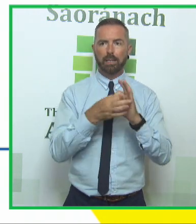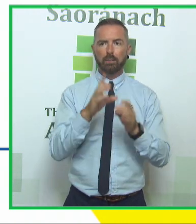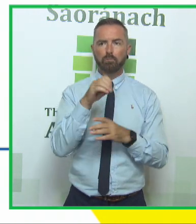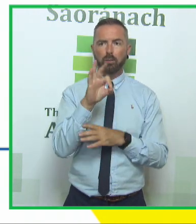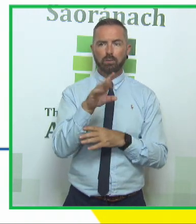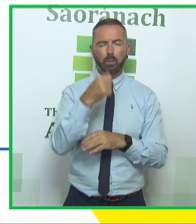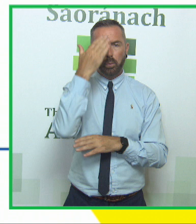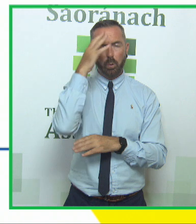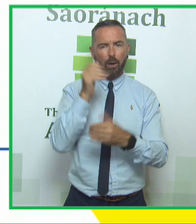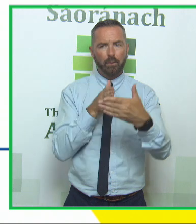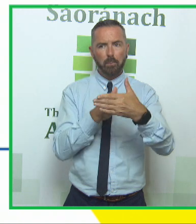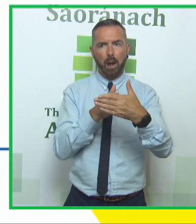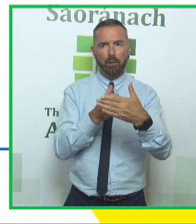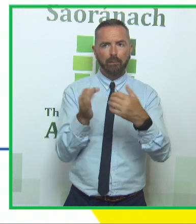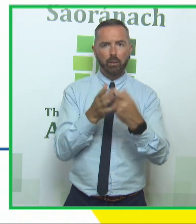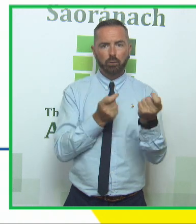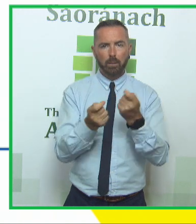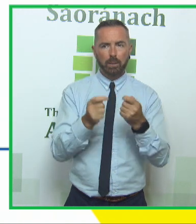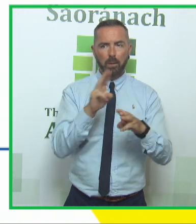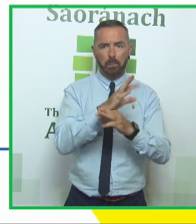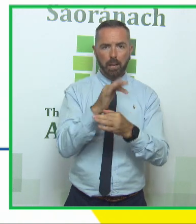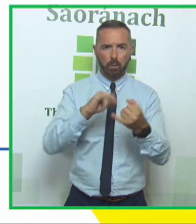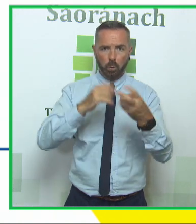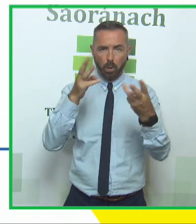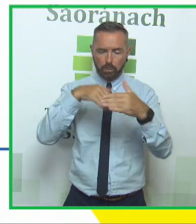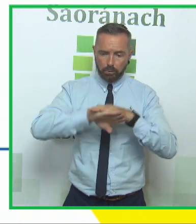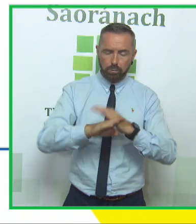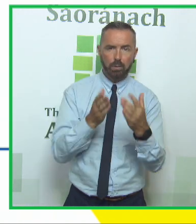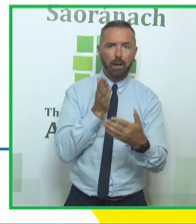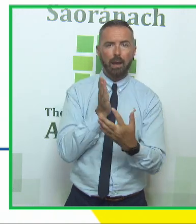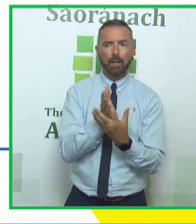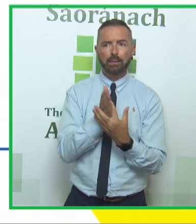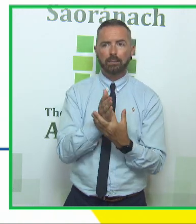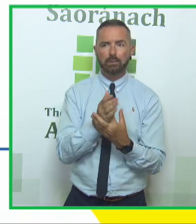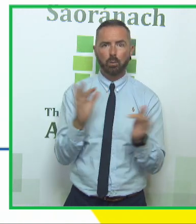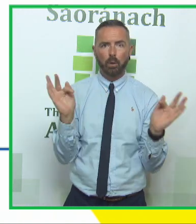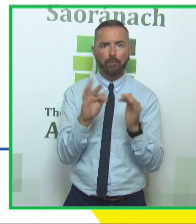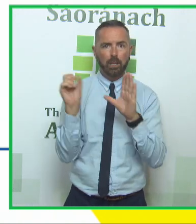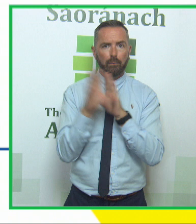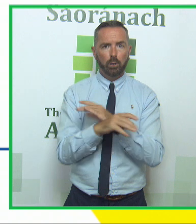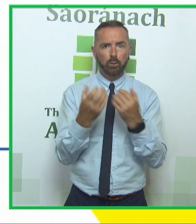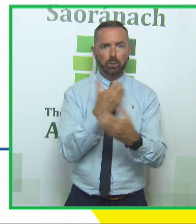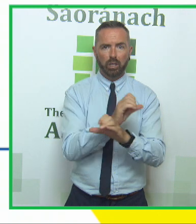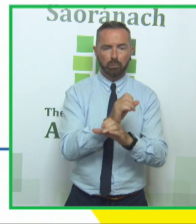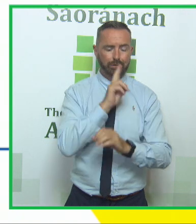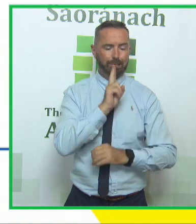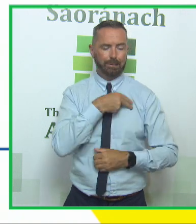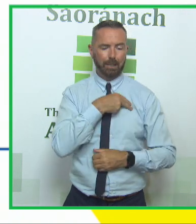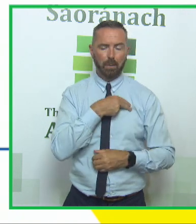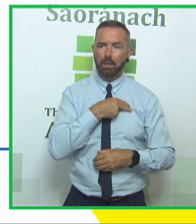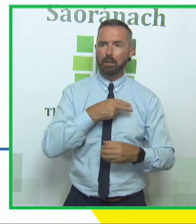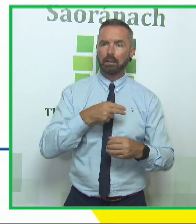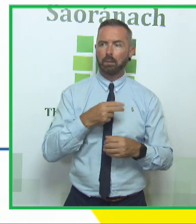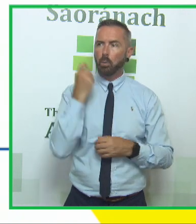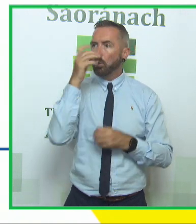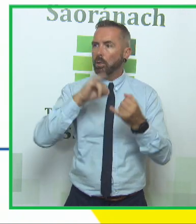to treatment for parents that want to access treatment. So the fear of losing their children, stigma, the practicalities of who's going to mind